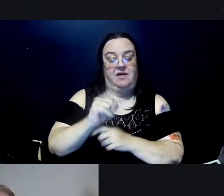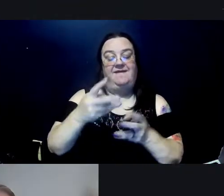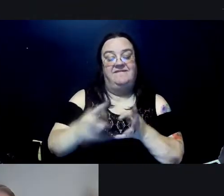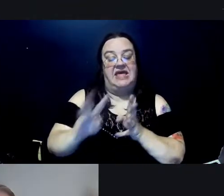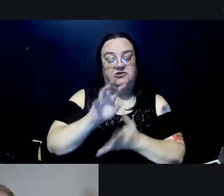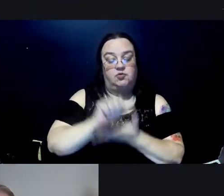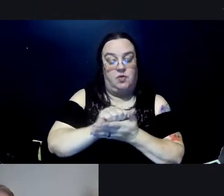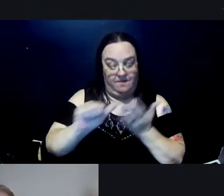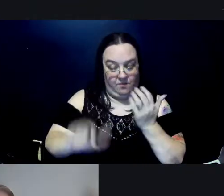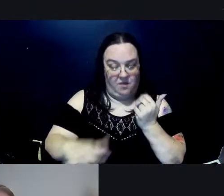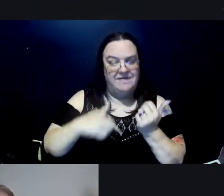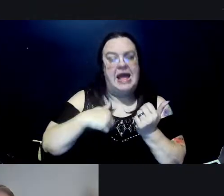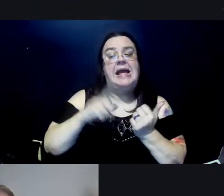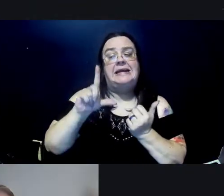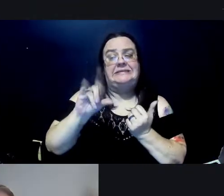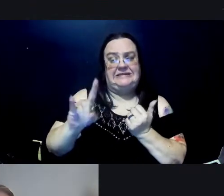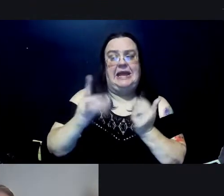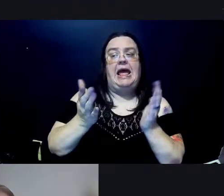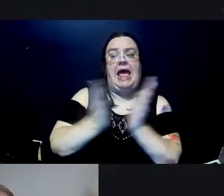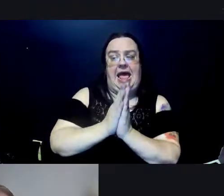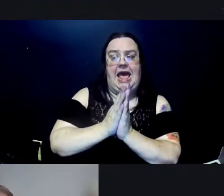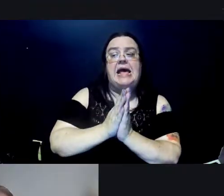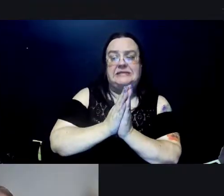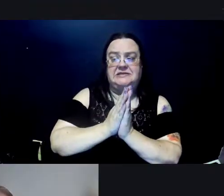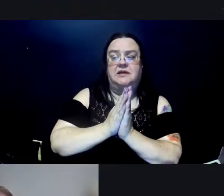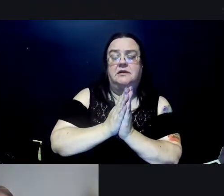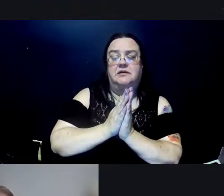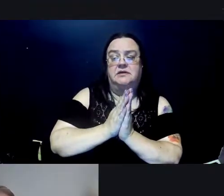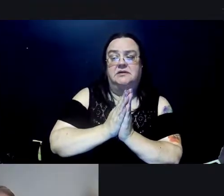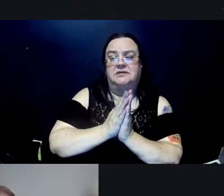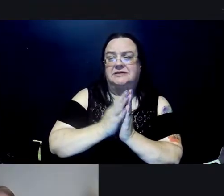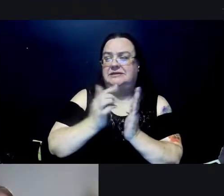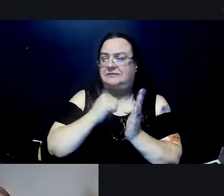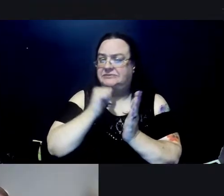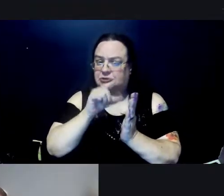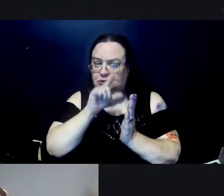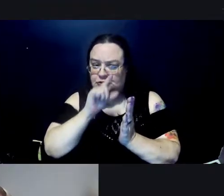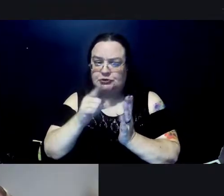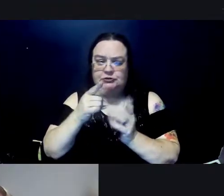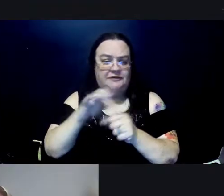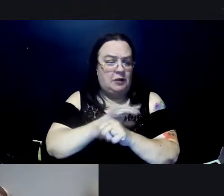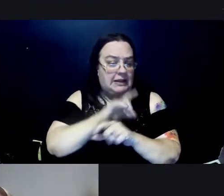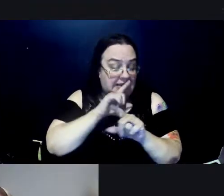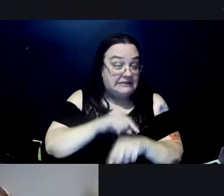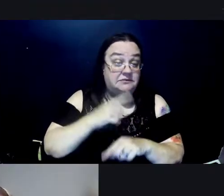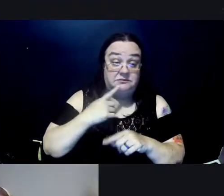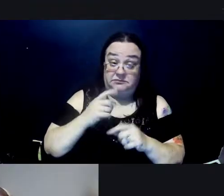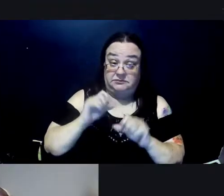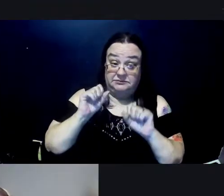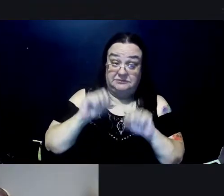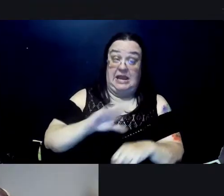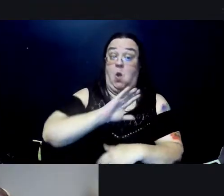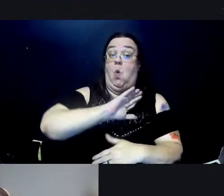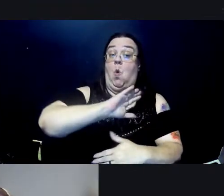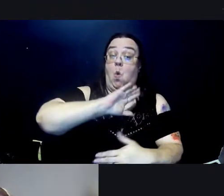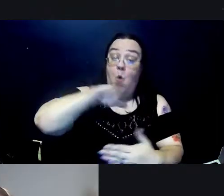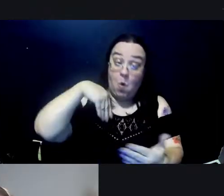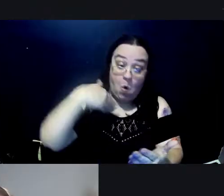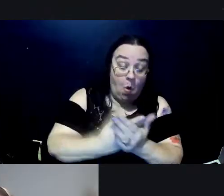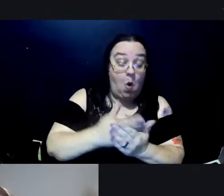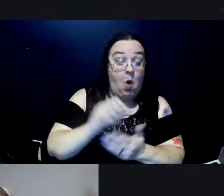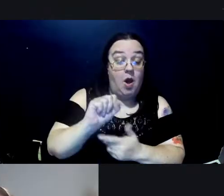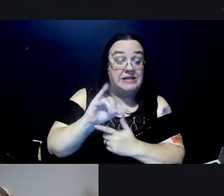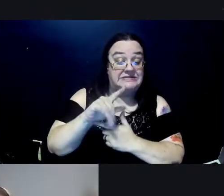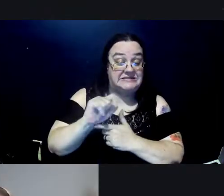did ask the question, and I'm not sure it was fully answered, was, can all of the silt fence be removed?